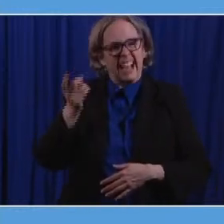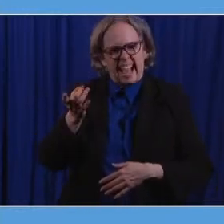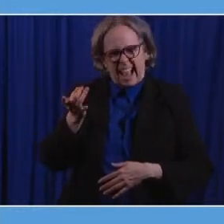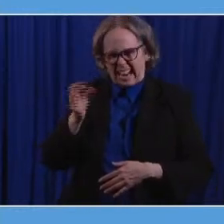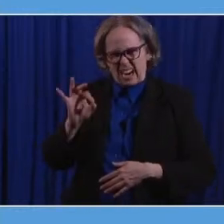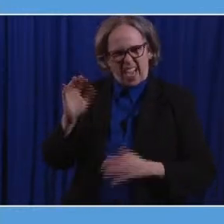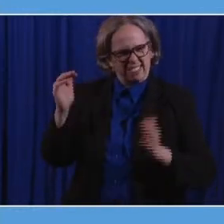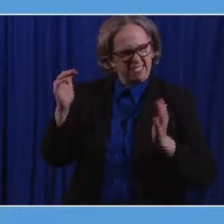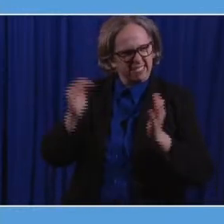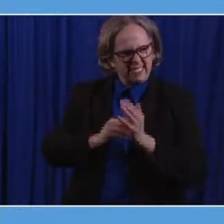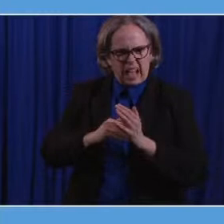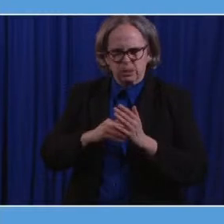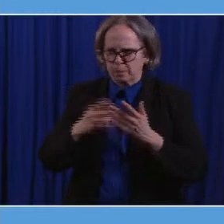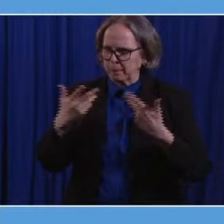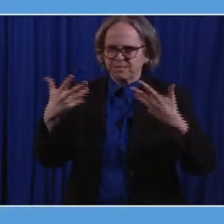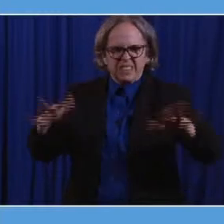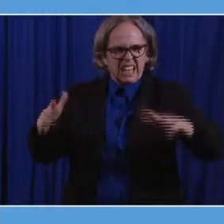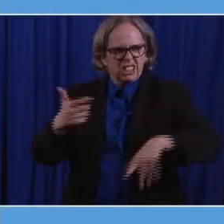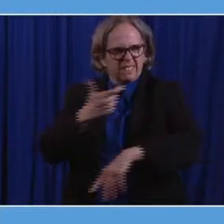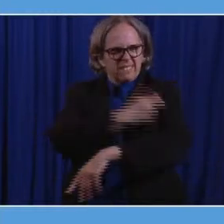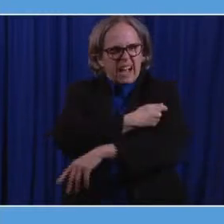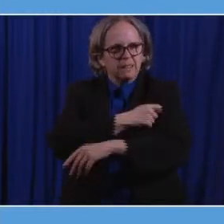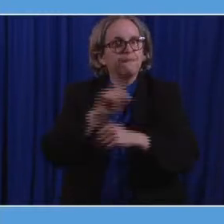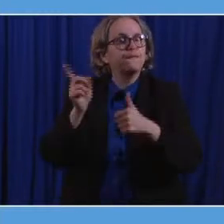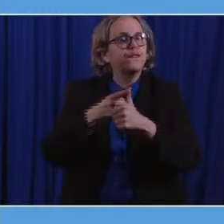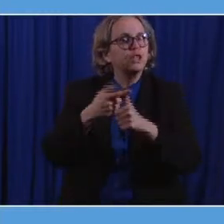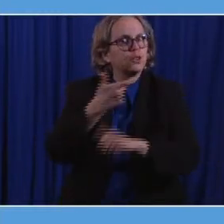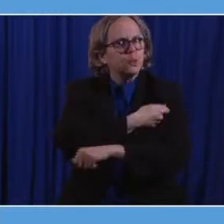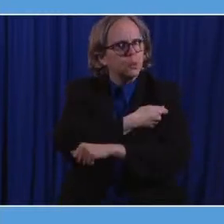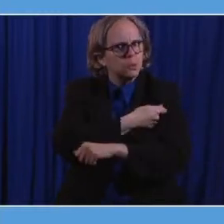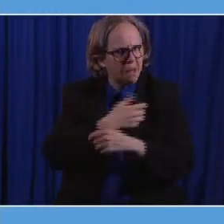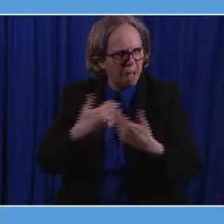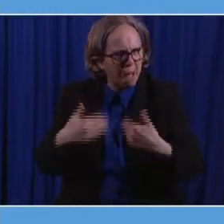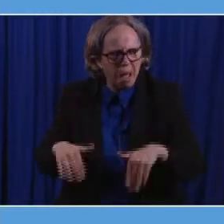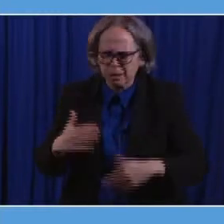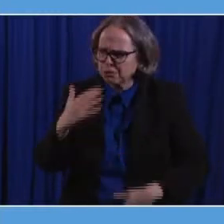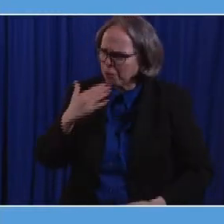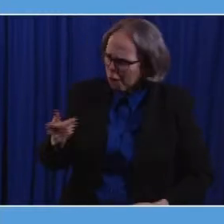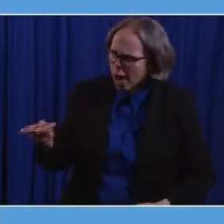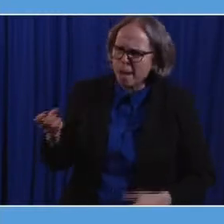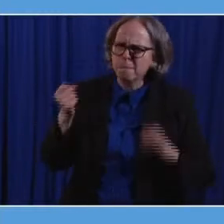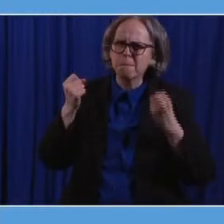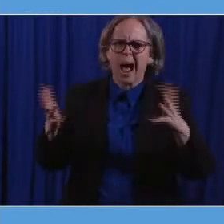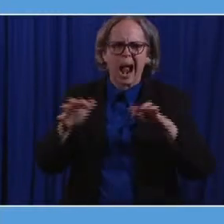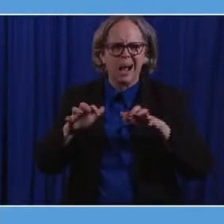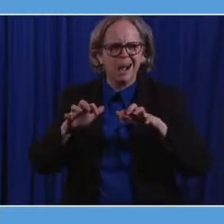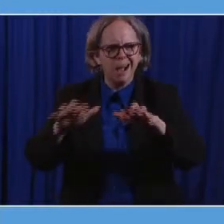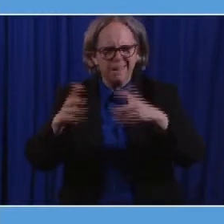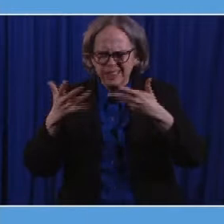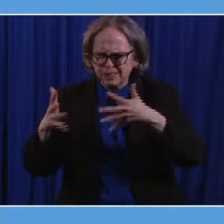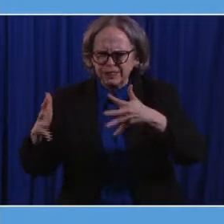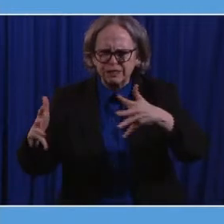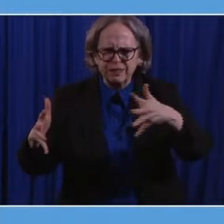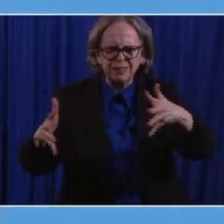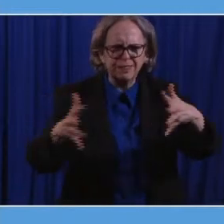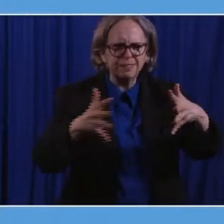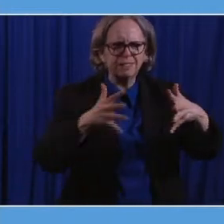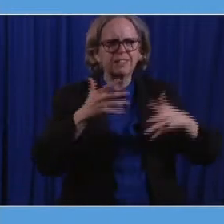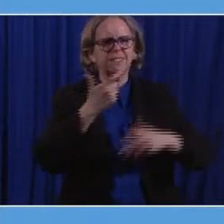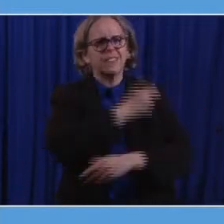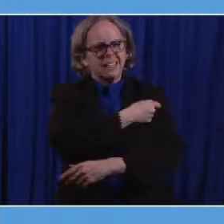first shots. That's just the first shots. So that is a very, very good number. We're happy with that. We are now up to